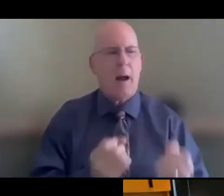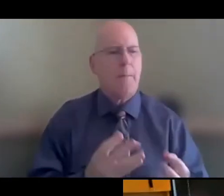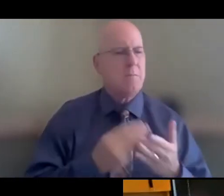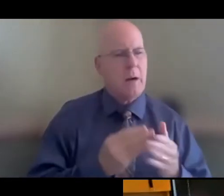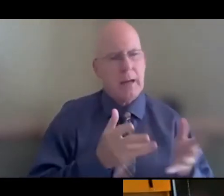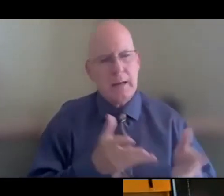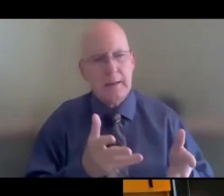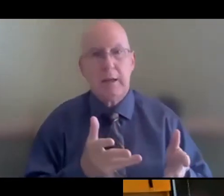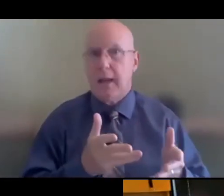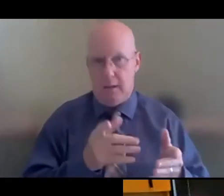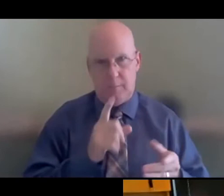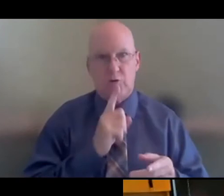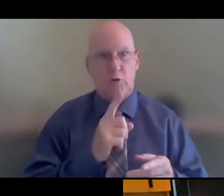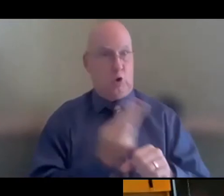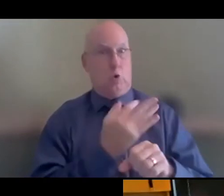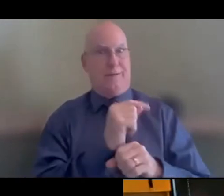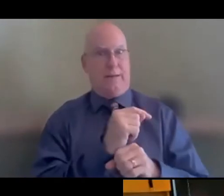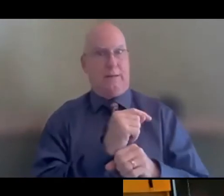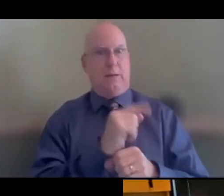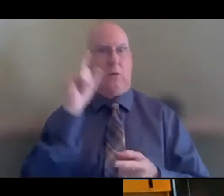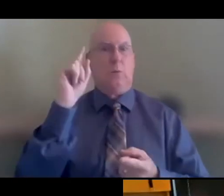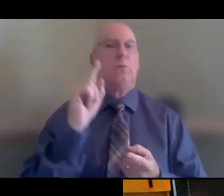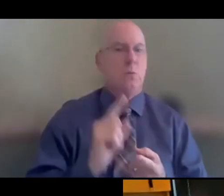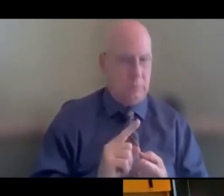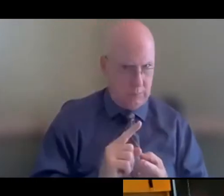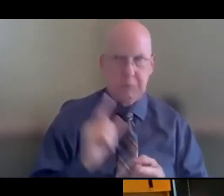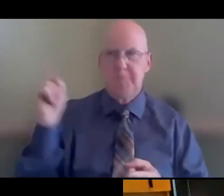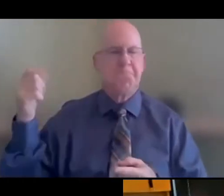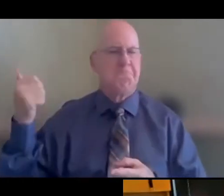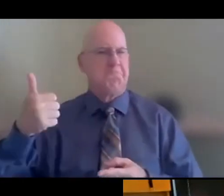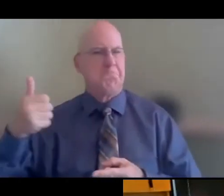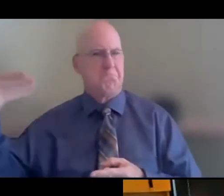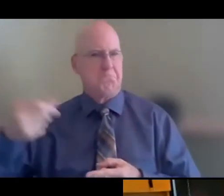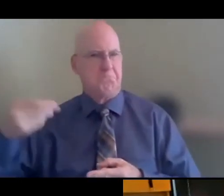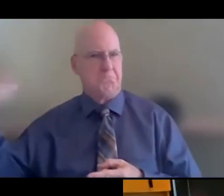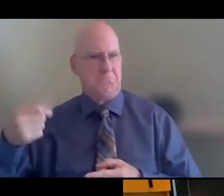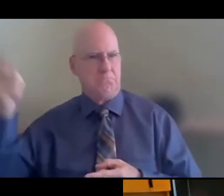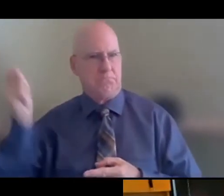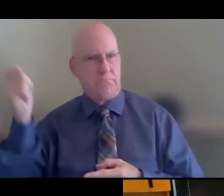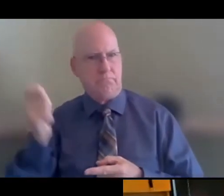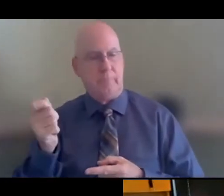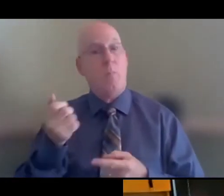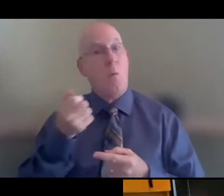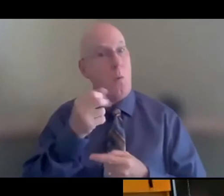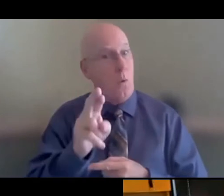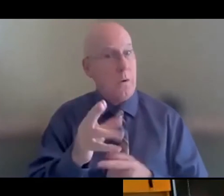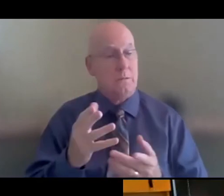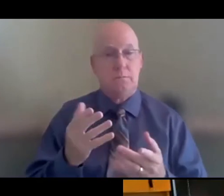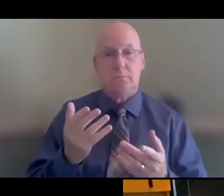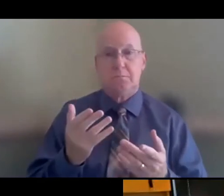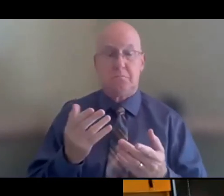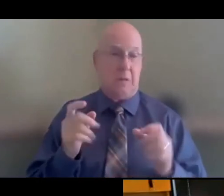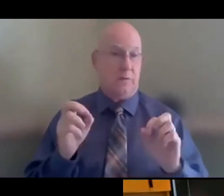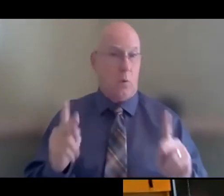spend it on the various things they need that are allowable expenses. I mean, that's the benefit. Or, it's also okay